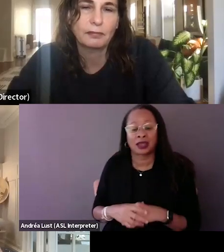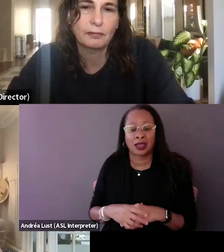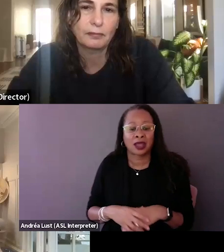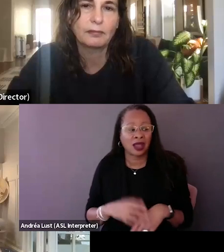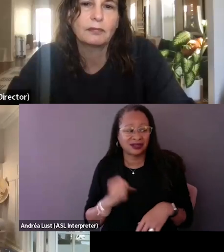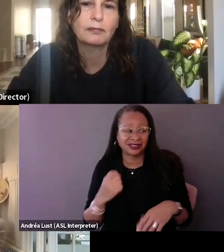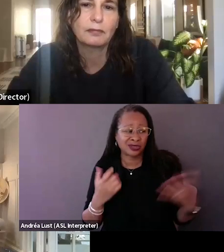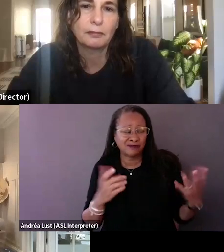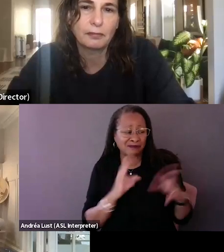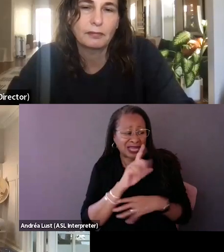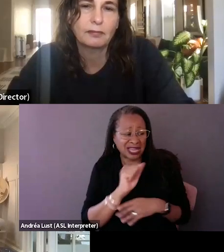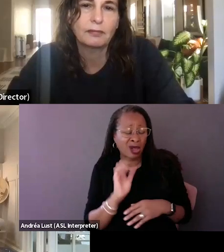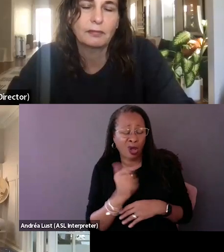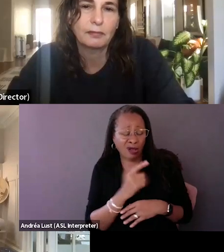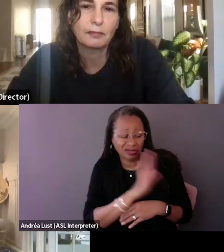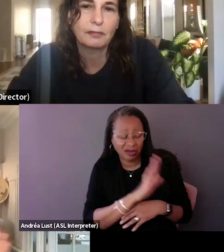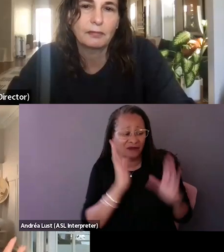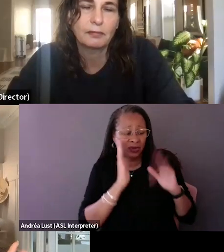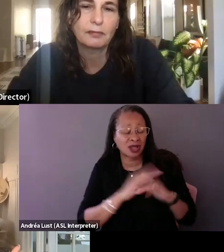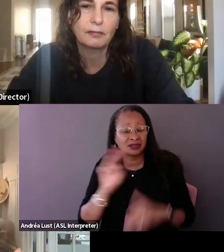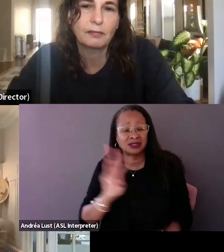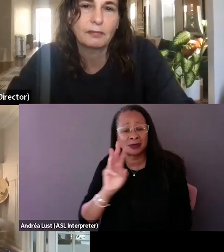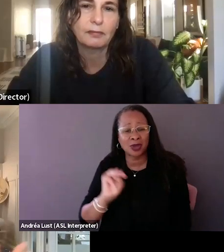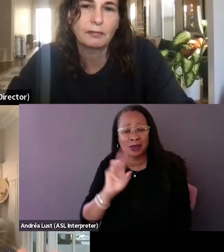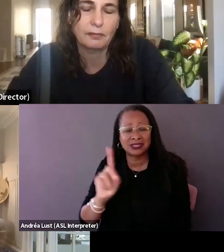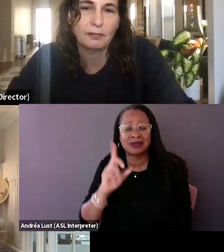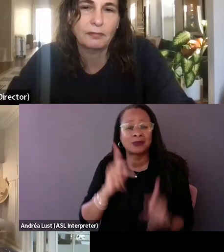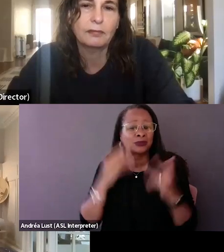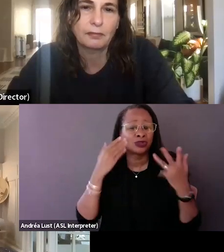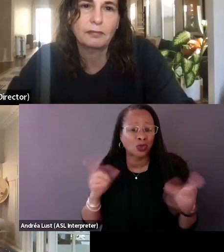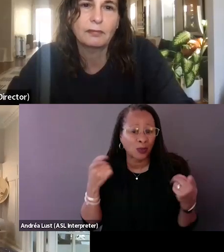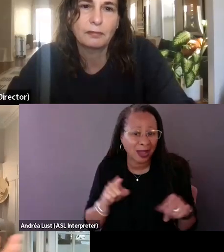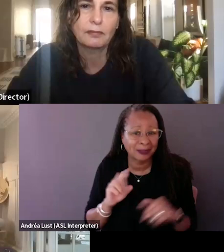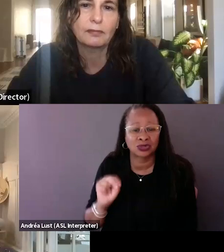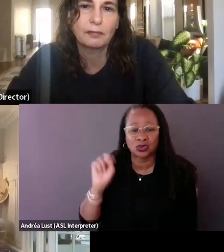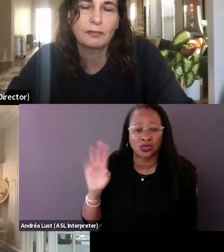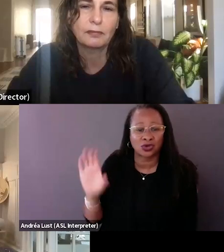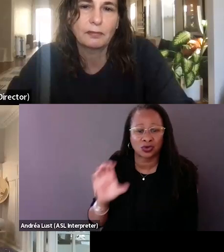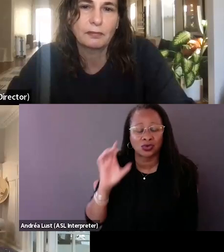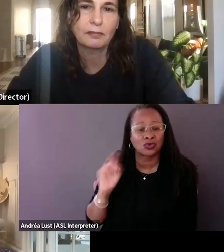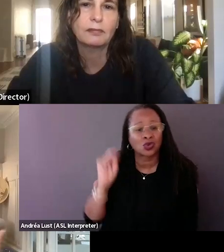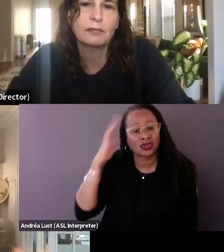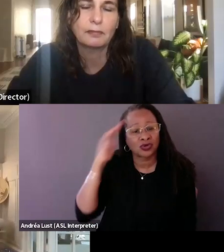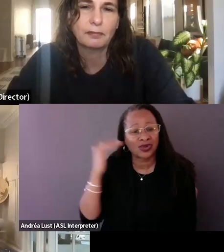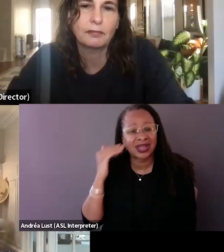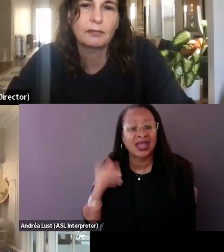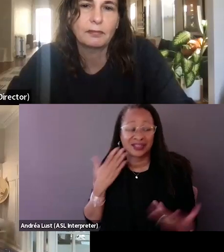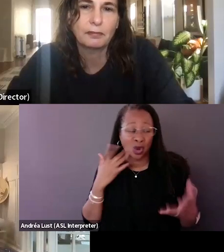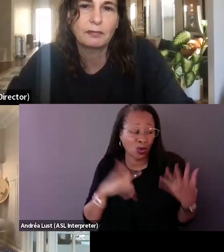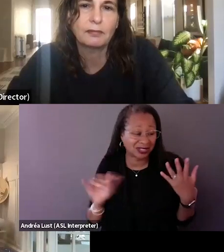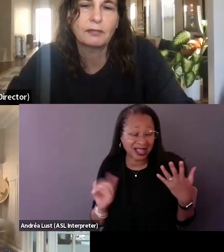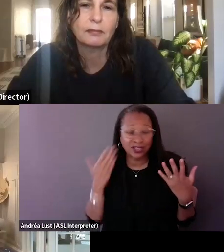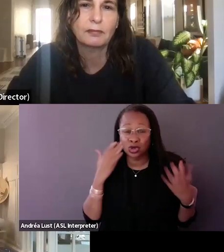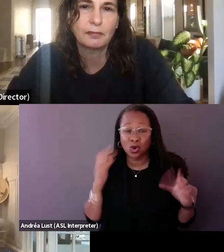WMD, as Madeline said. So people don't really know what goes on in North Korea. What is it like? They don't know much about this